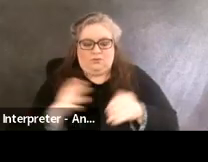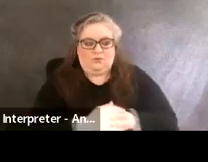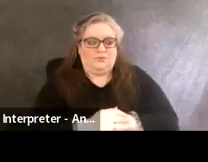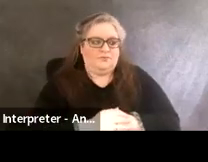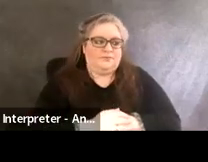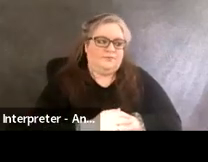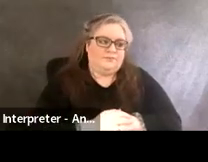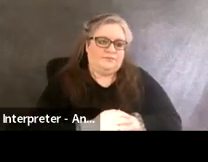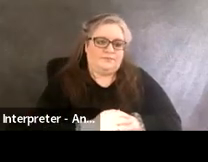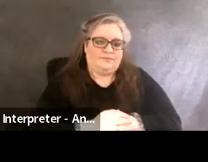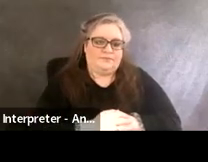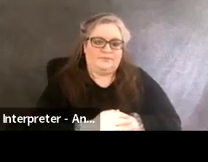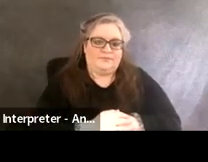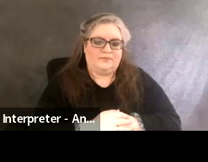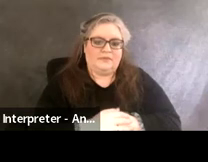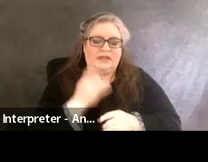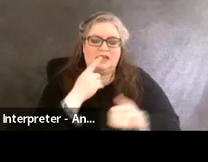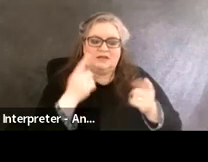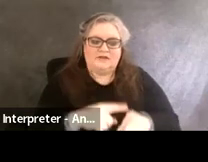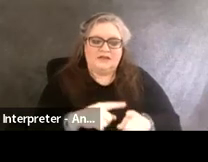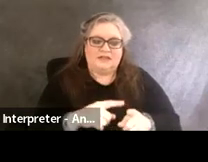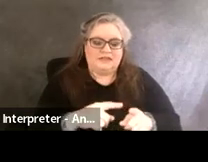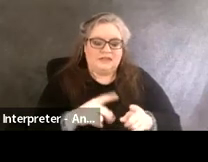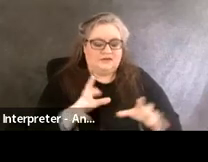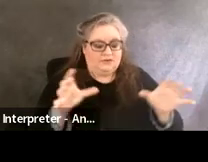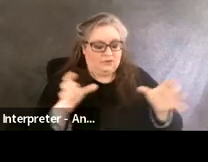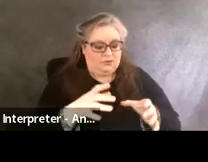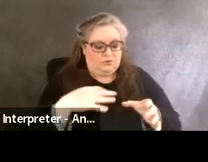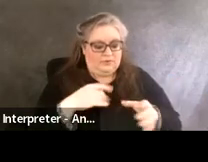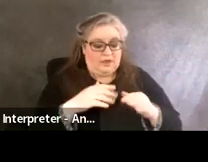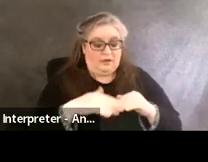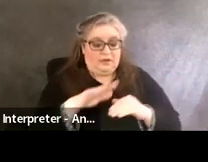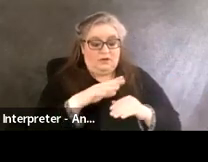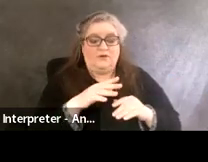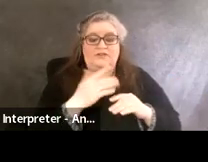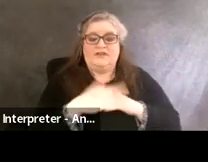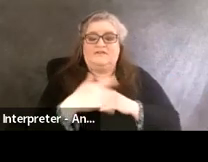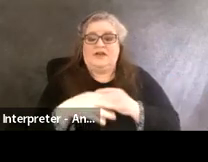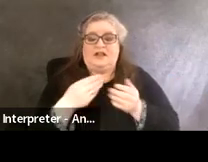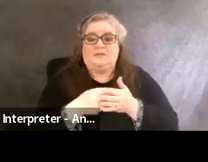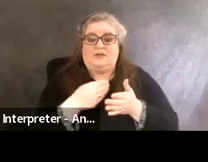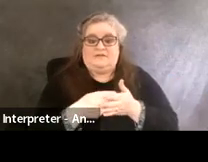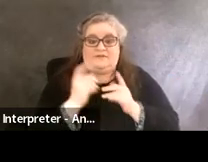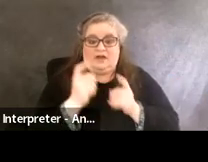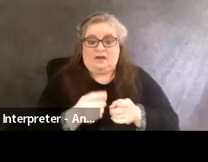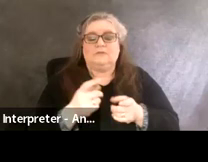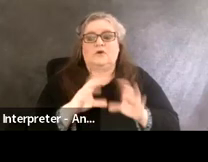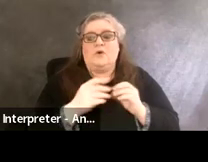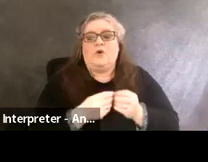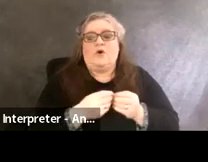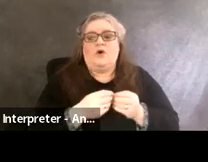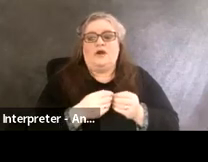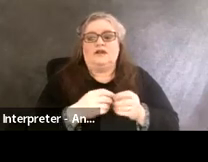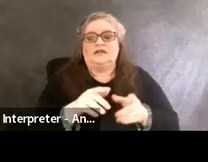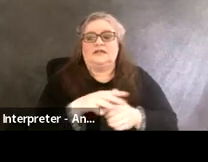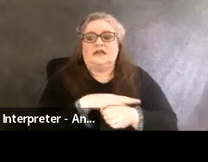And in the instance, if a total pool of eligible applicants exceeds the available funding, then organizations that are located